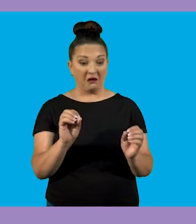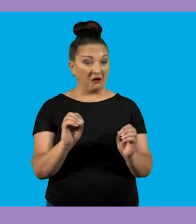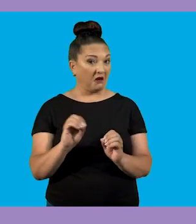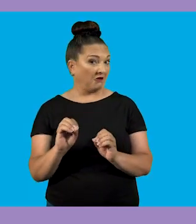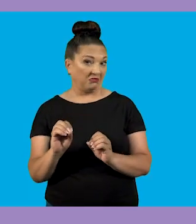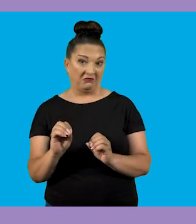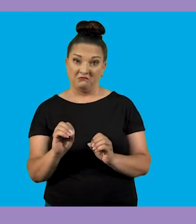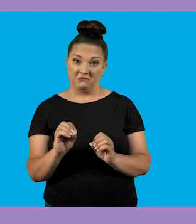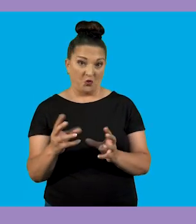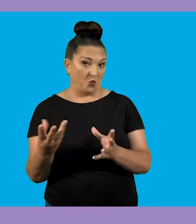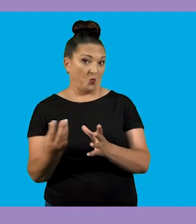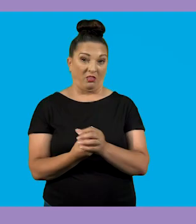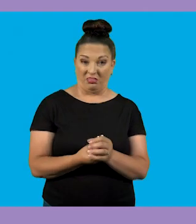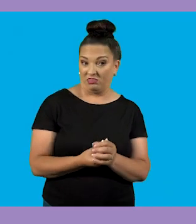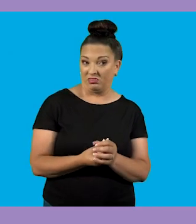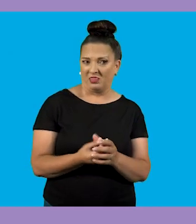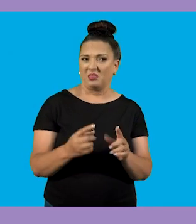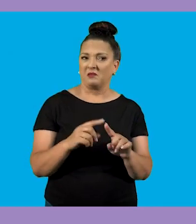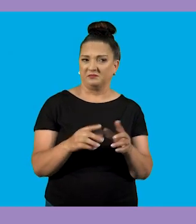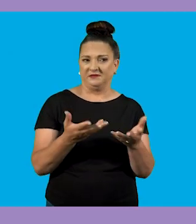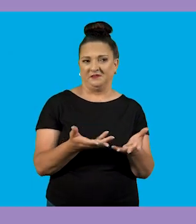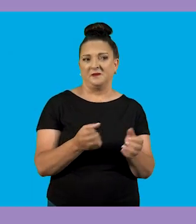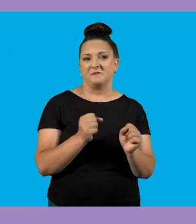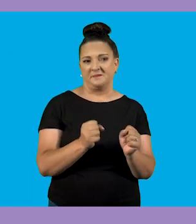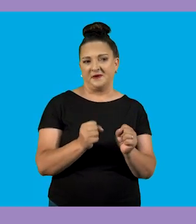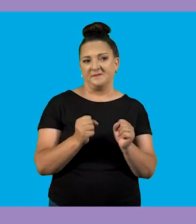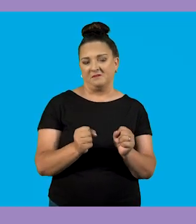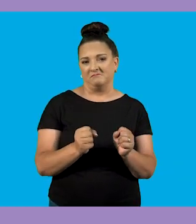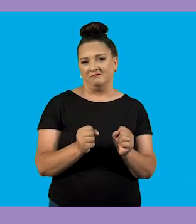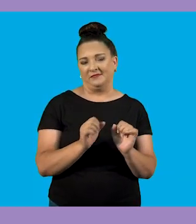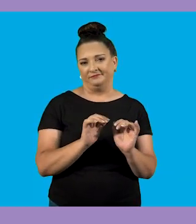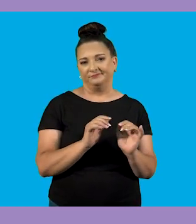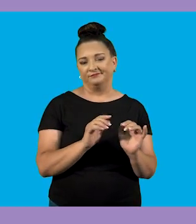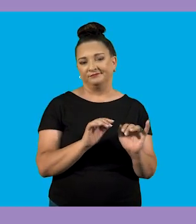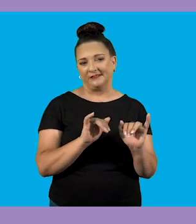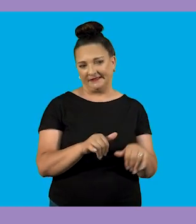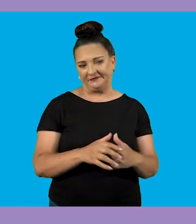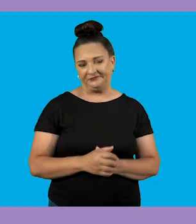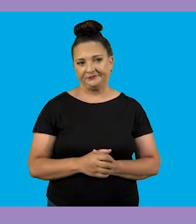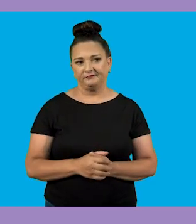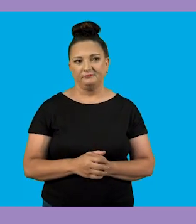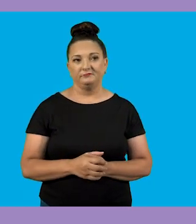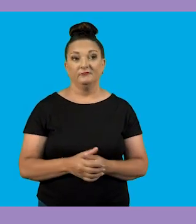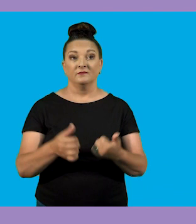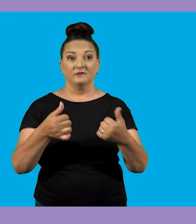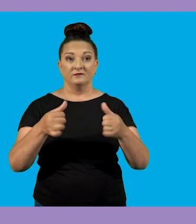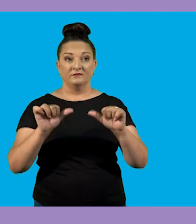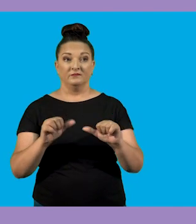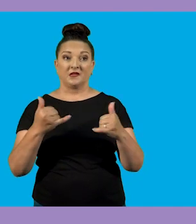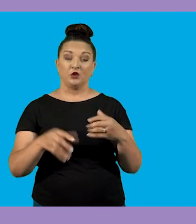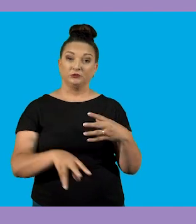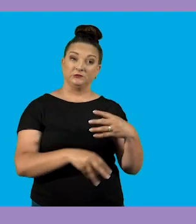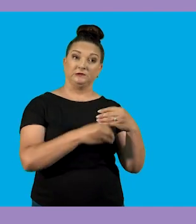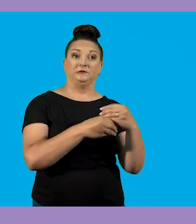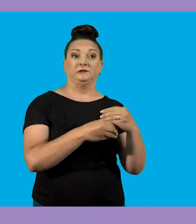like term or anything that is the same as it, so it will remain that way. So let's go